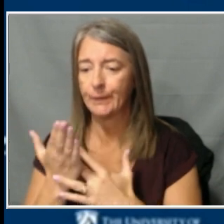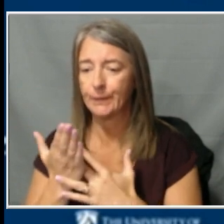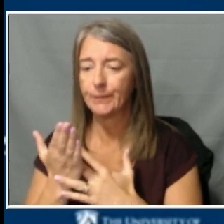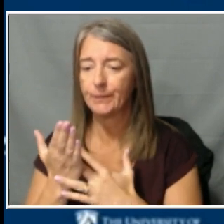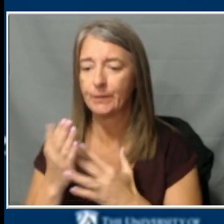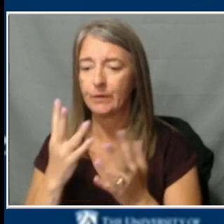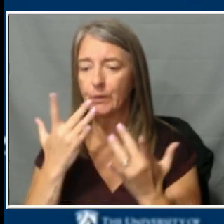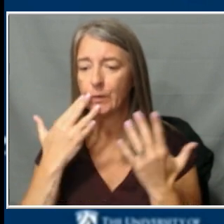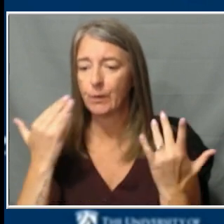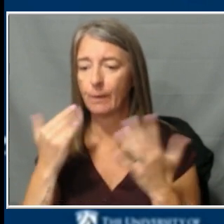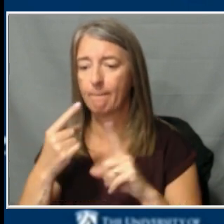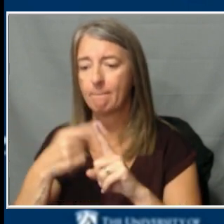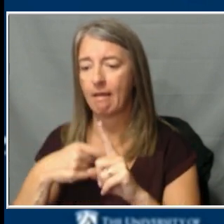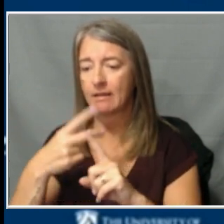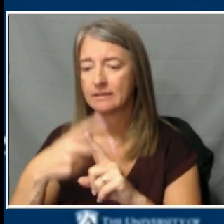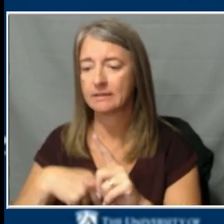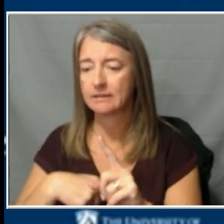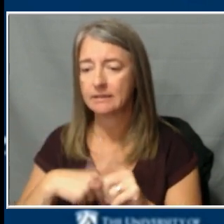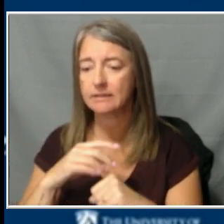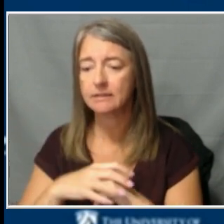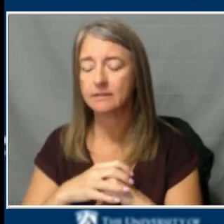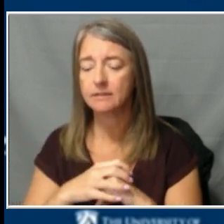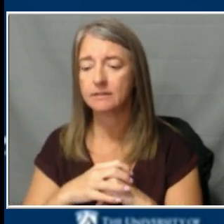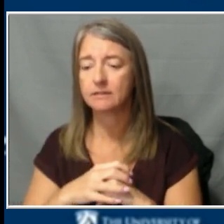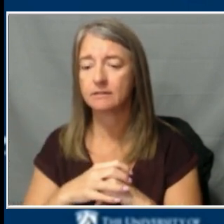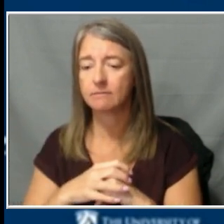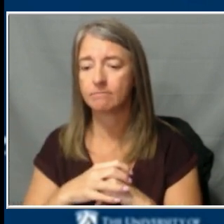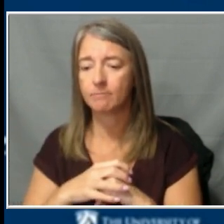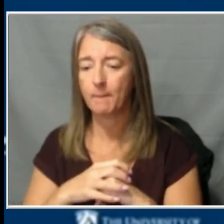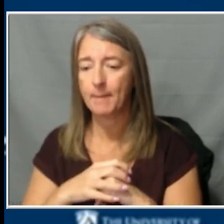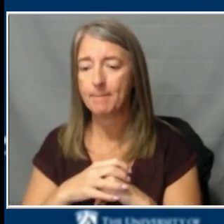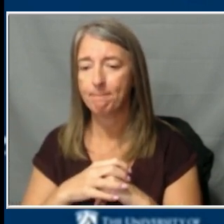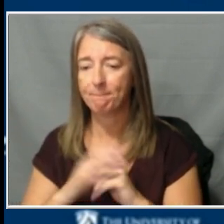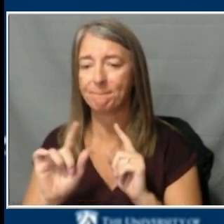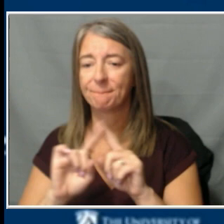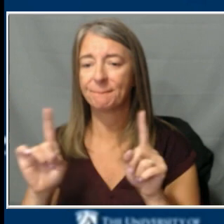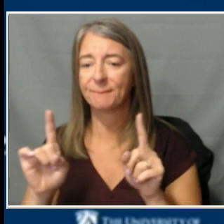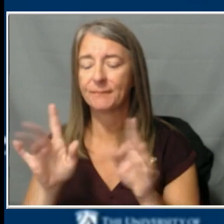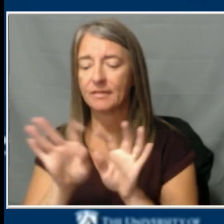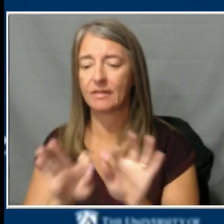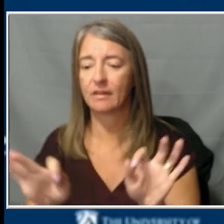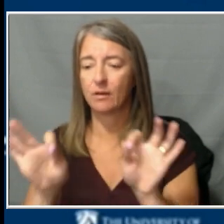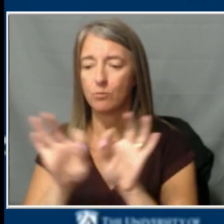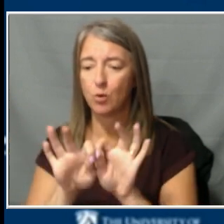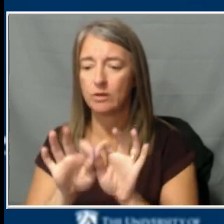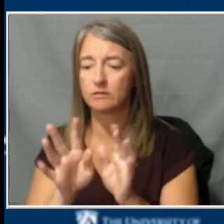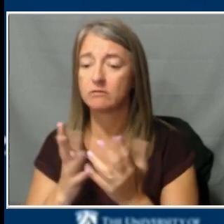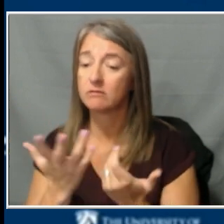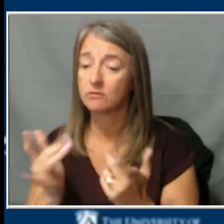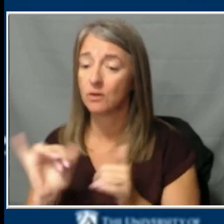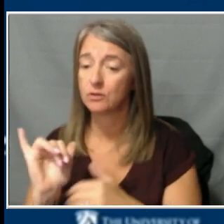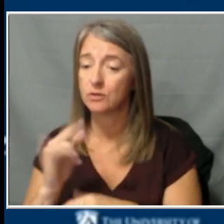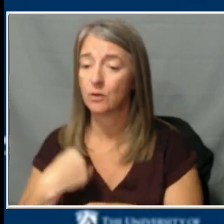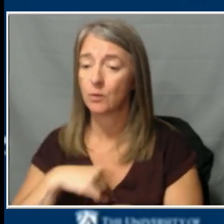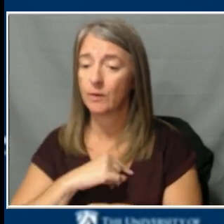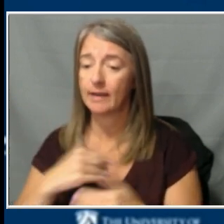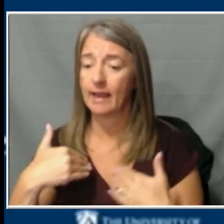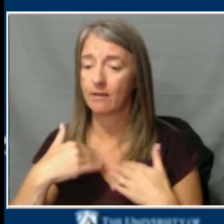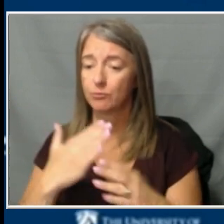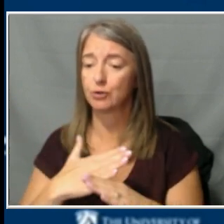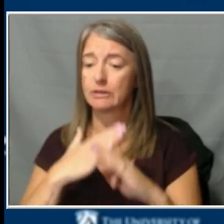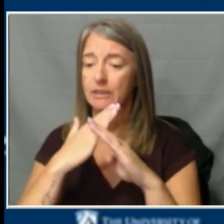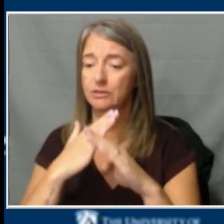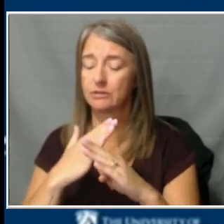these cooler months in a few months. But I think it is important also that you mentioned we do have maybe